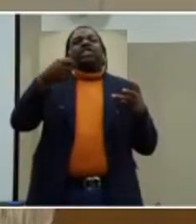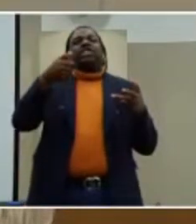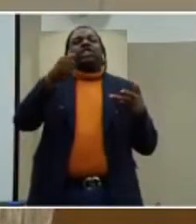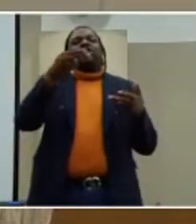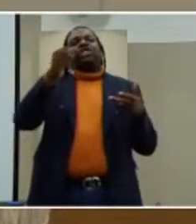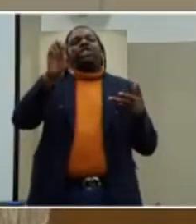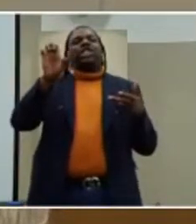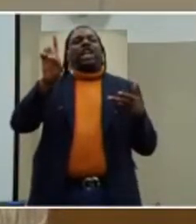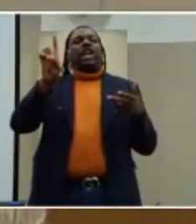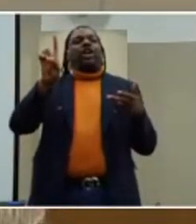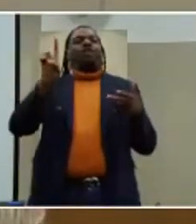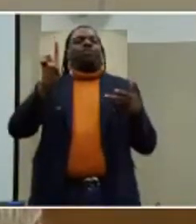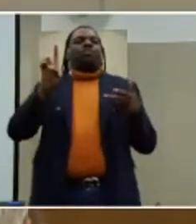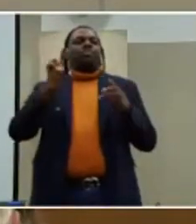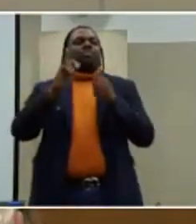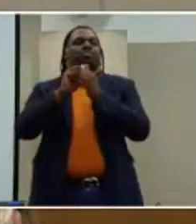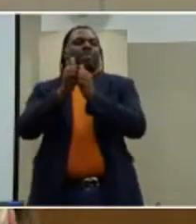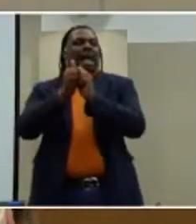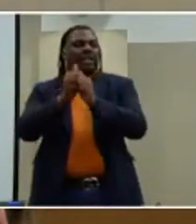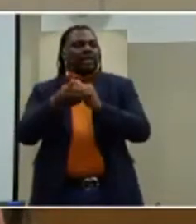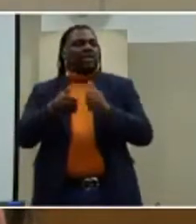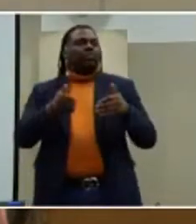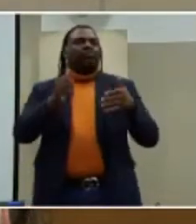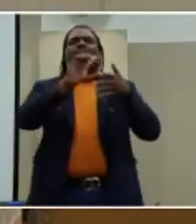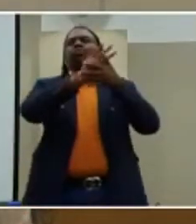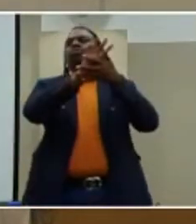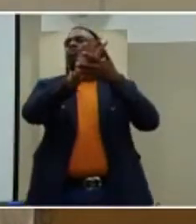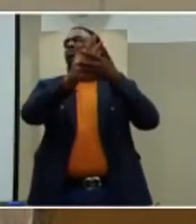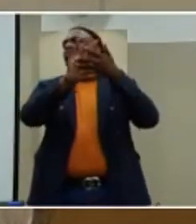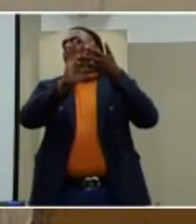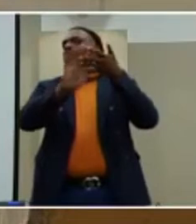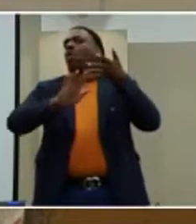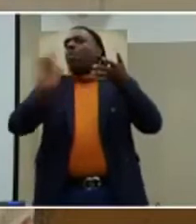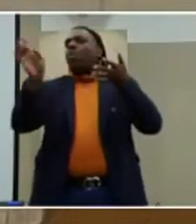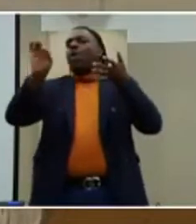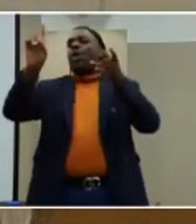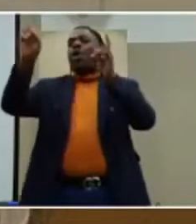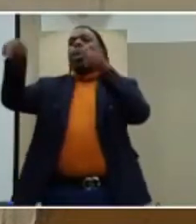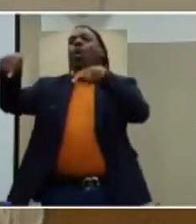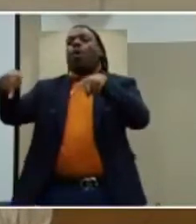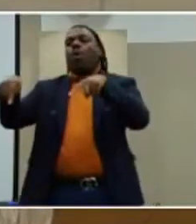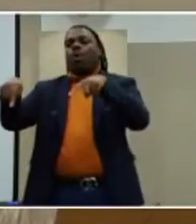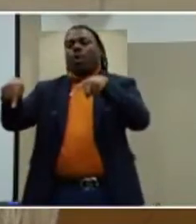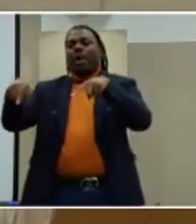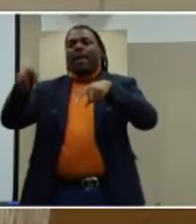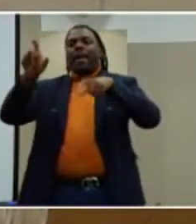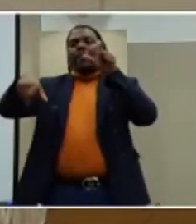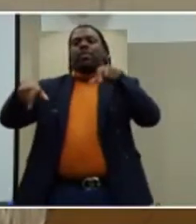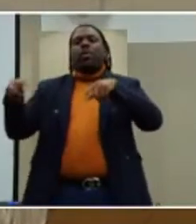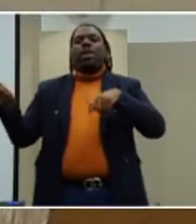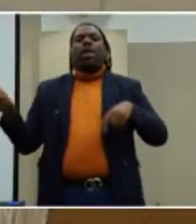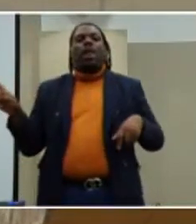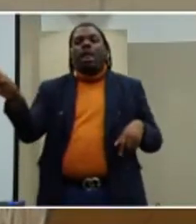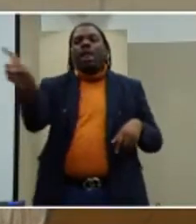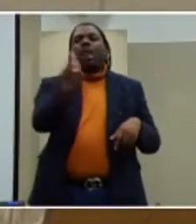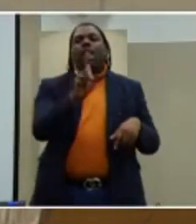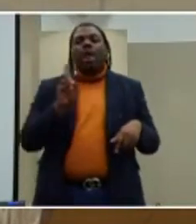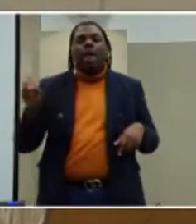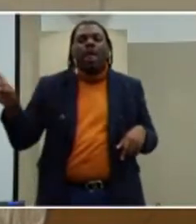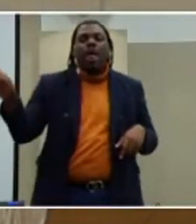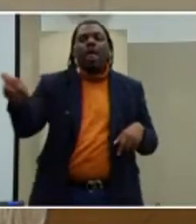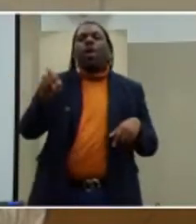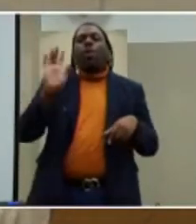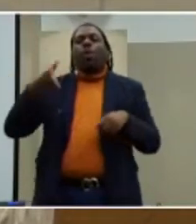for pedestrians and bicyclists. Anywhere where pedestrians go will be covered by this set of final guidelines. And